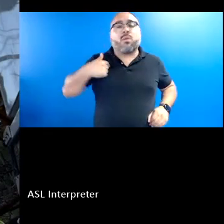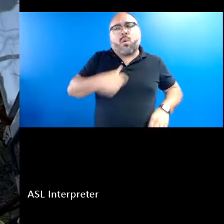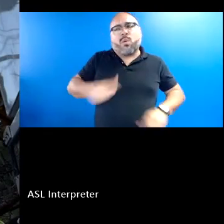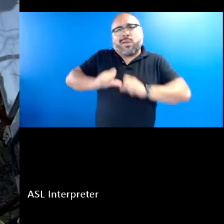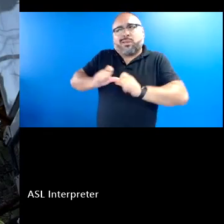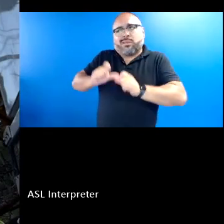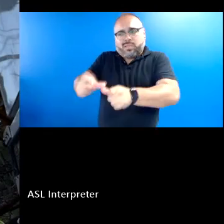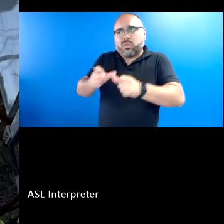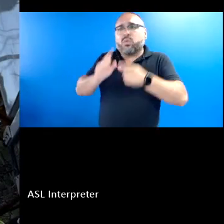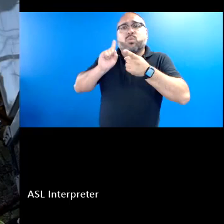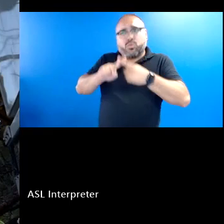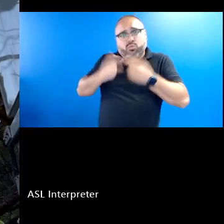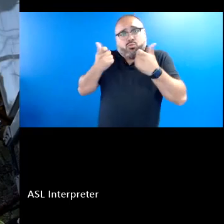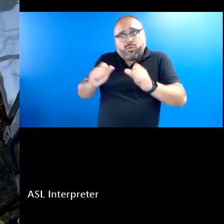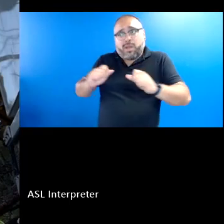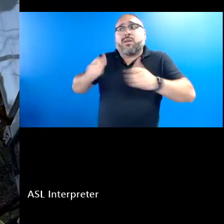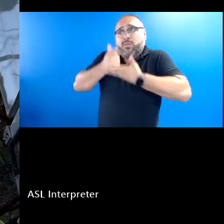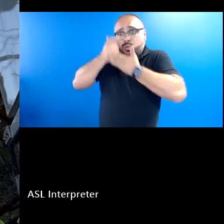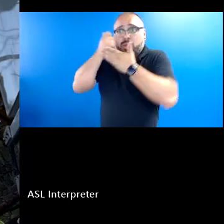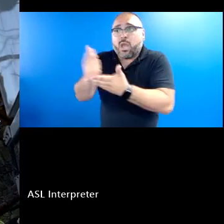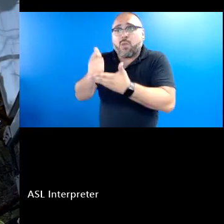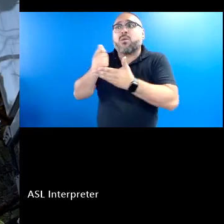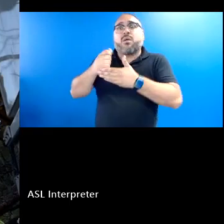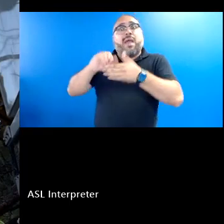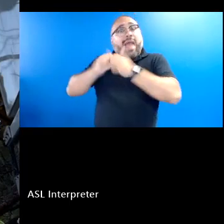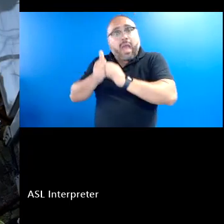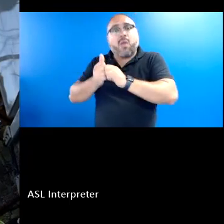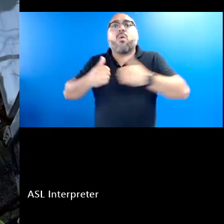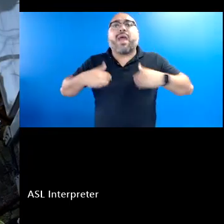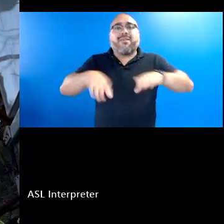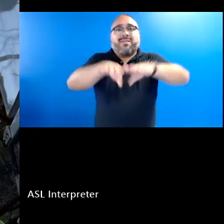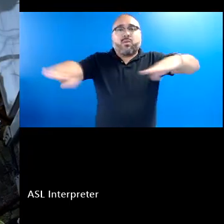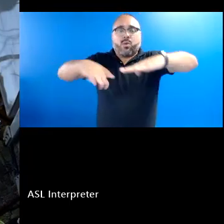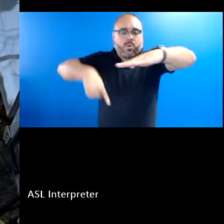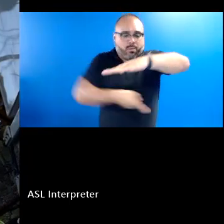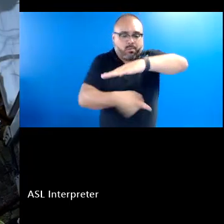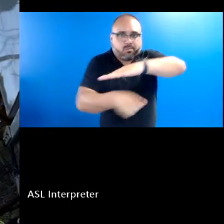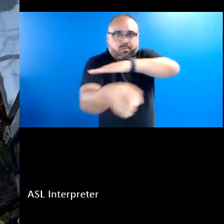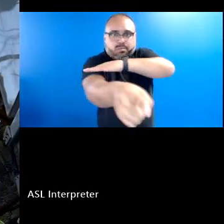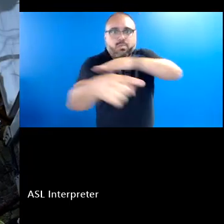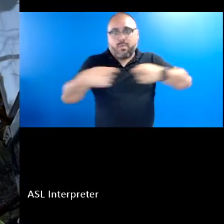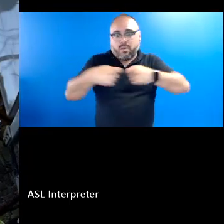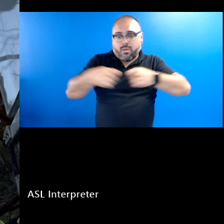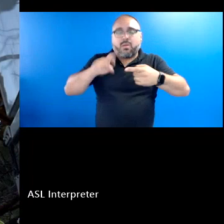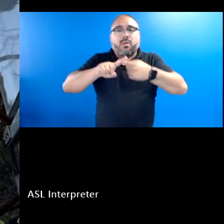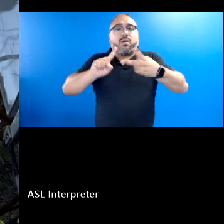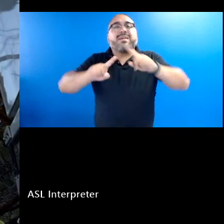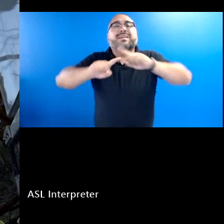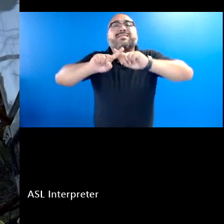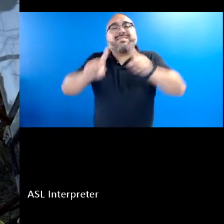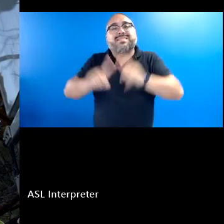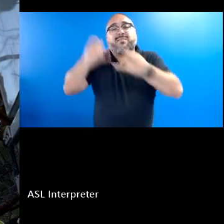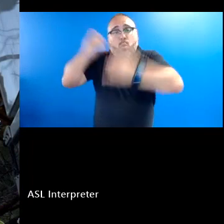resiliency measures, including undergrounding power lines, installing coated wire called covered conductor, clearing